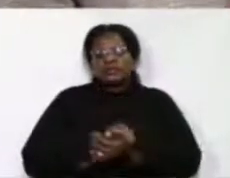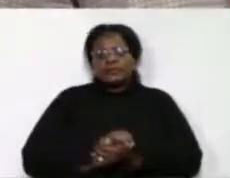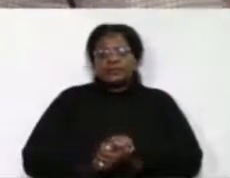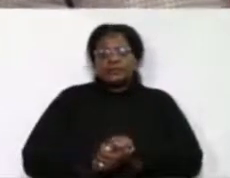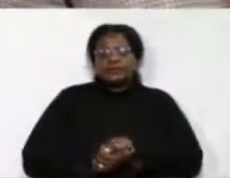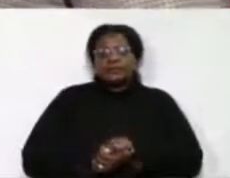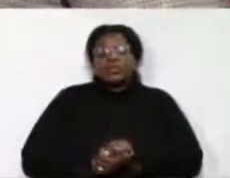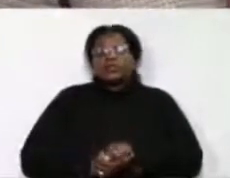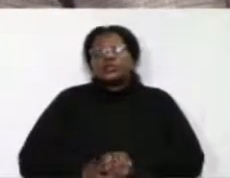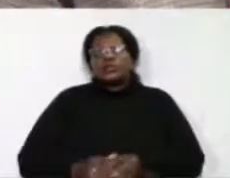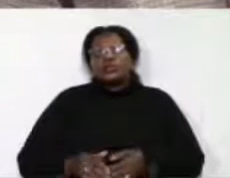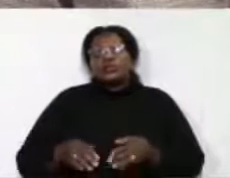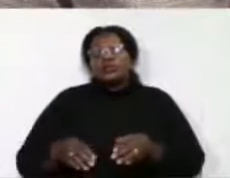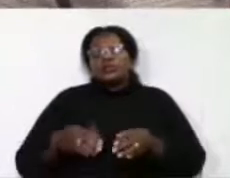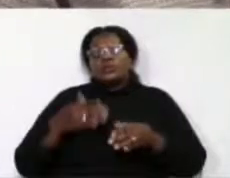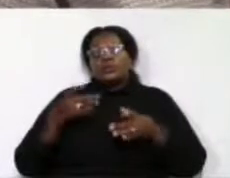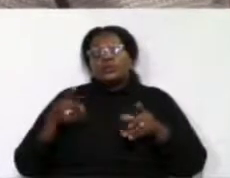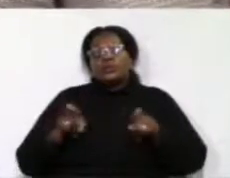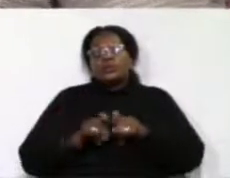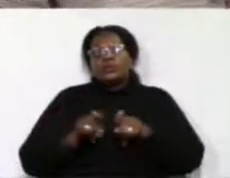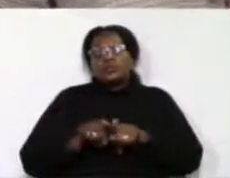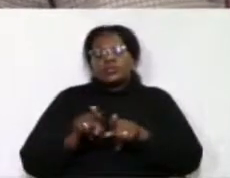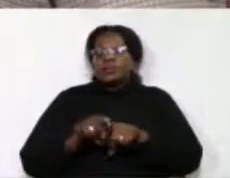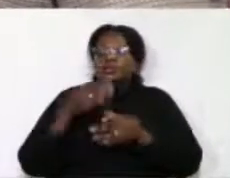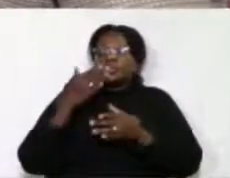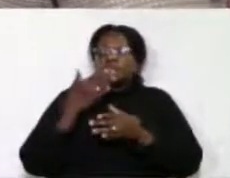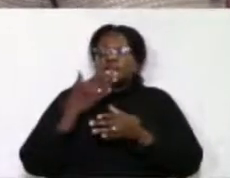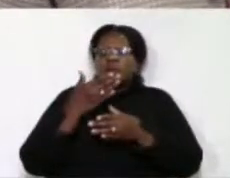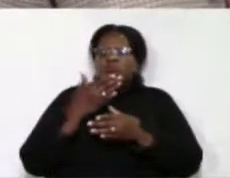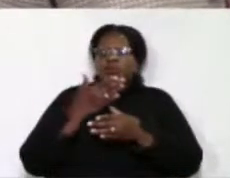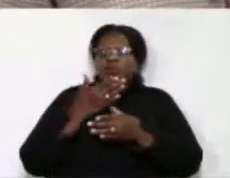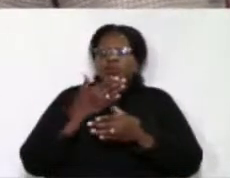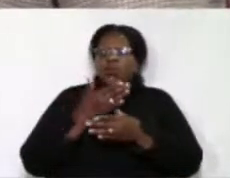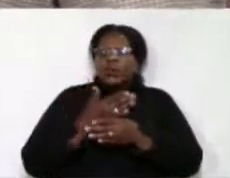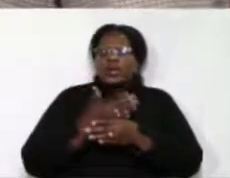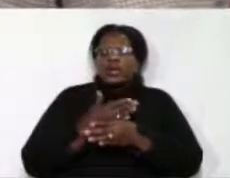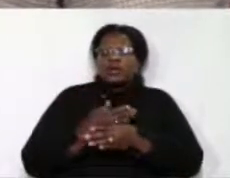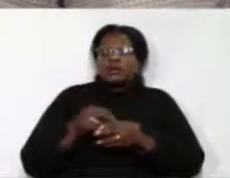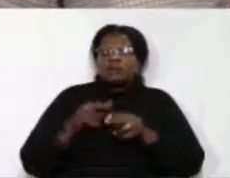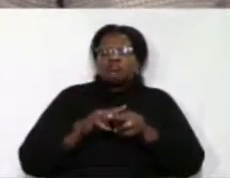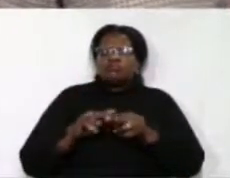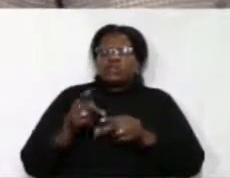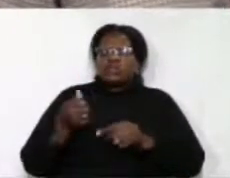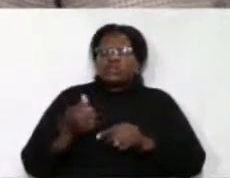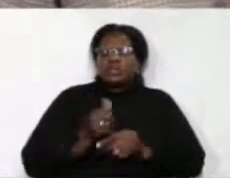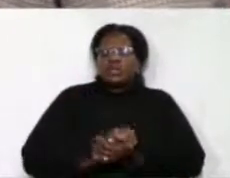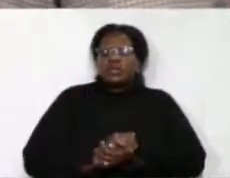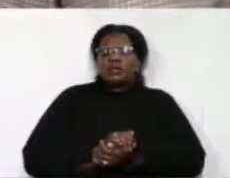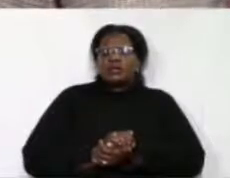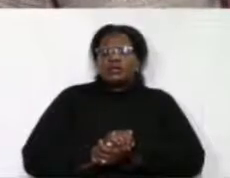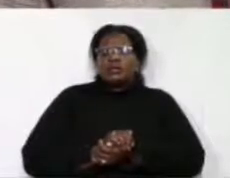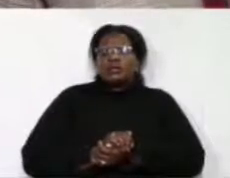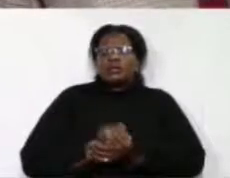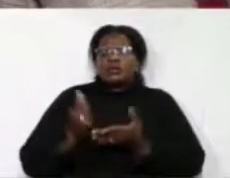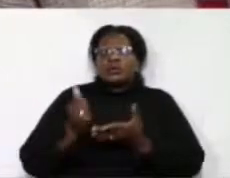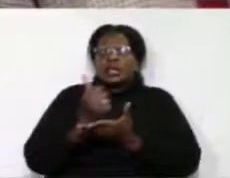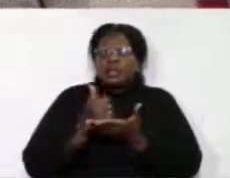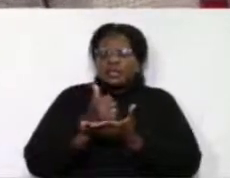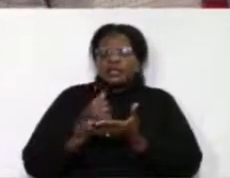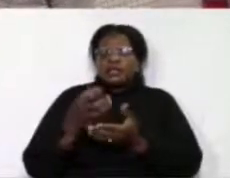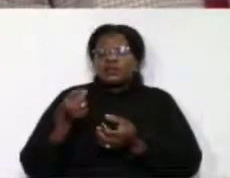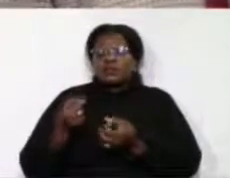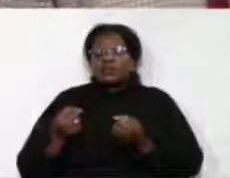I said I wouldn't write a very long list, but I expanded it here just so you can see a bit better. You've also got cleaning, you've got your